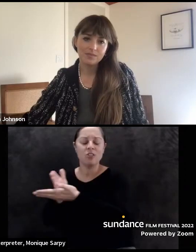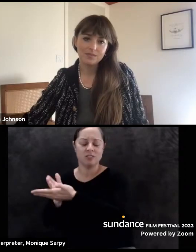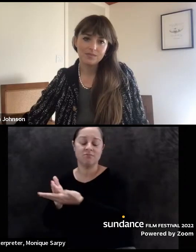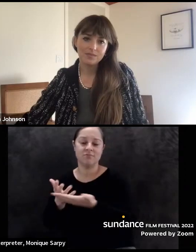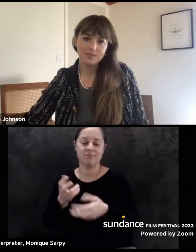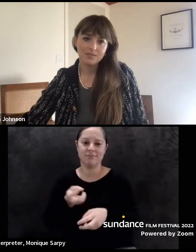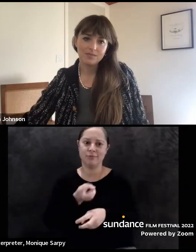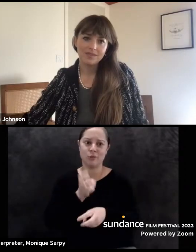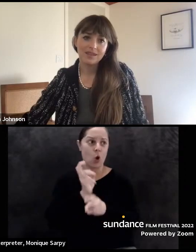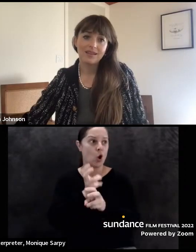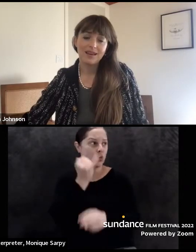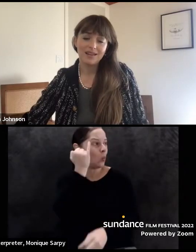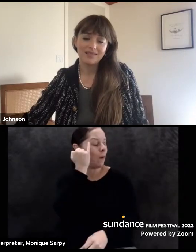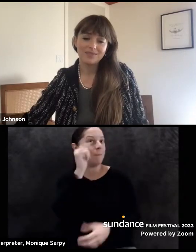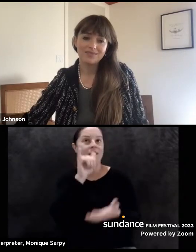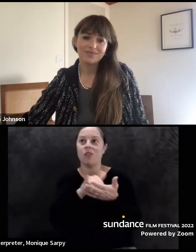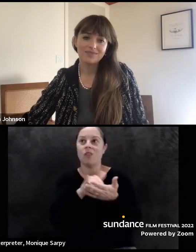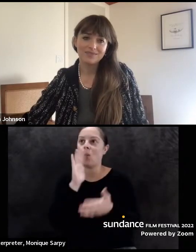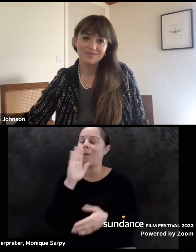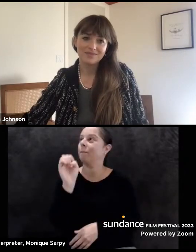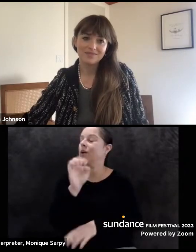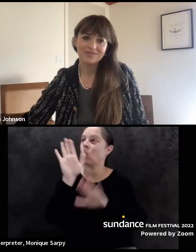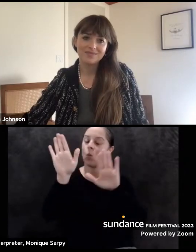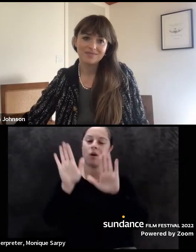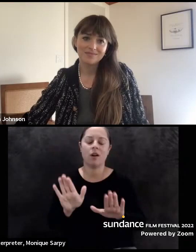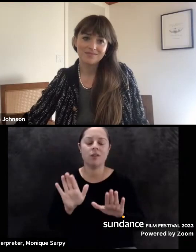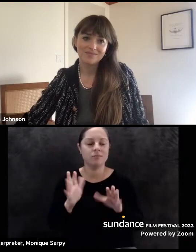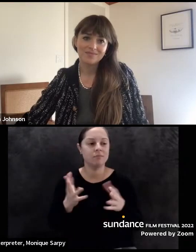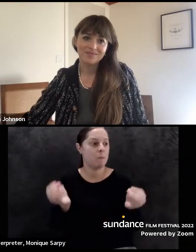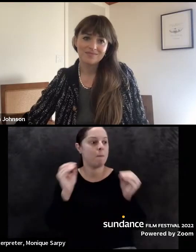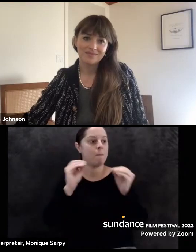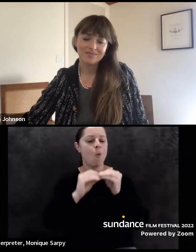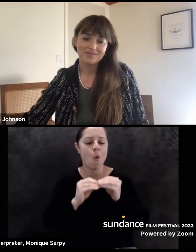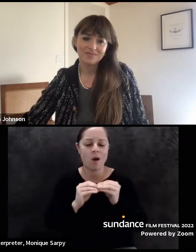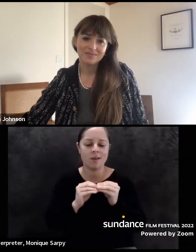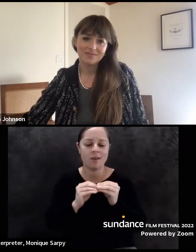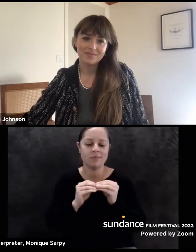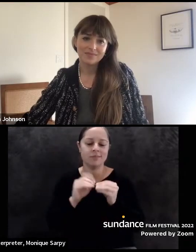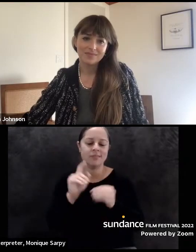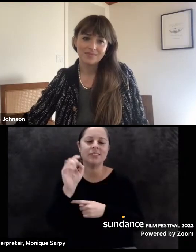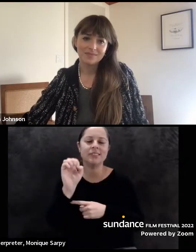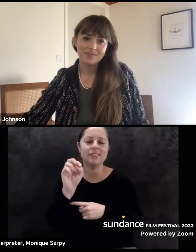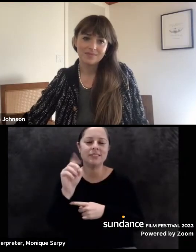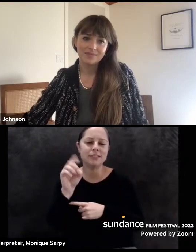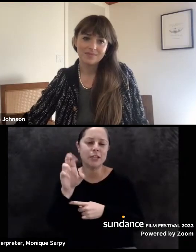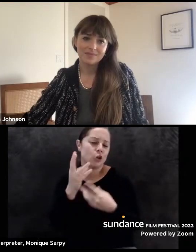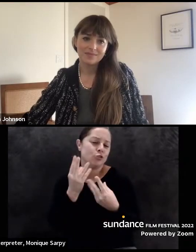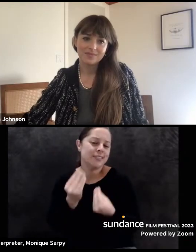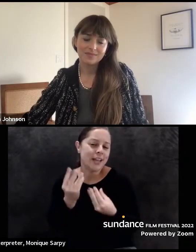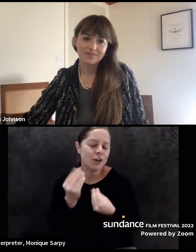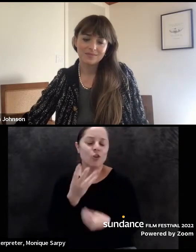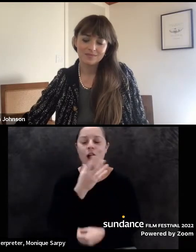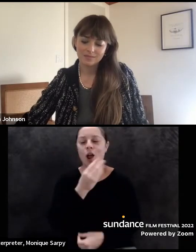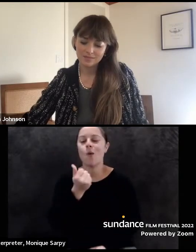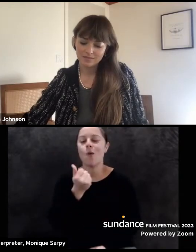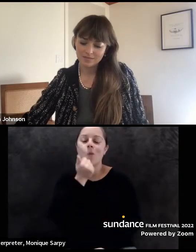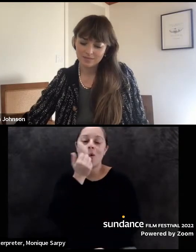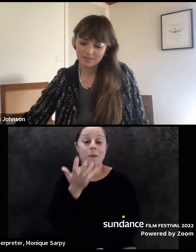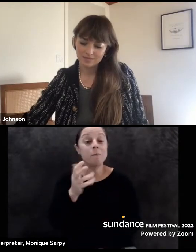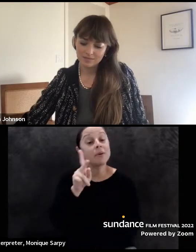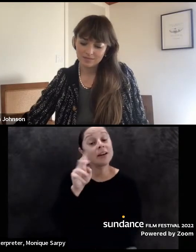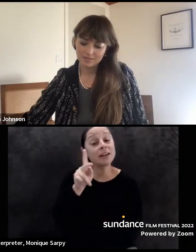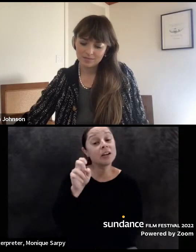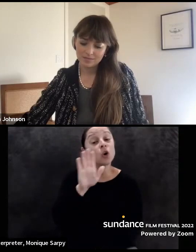so wonderful to have more of that, to have more of that tenderness, more of that warmth. Yes, Keke, but I'm curious about you. What are your